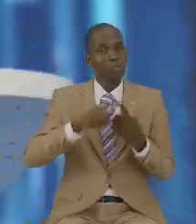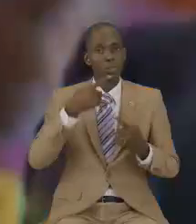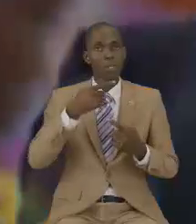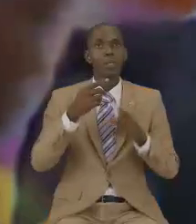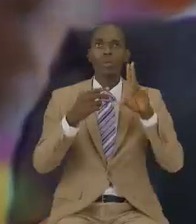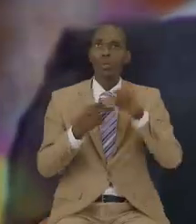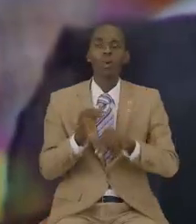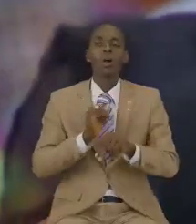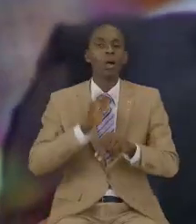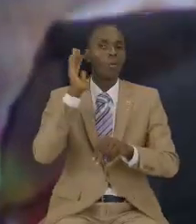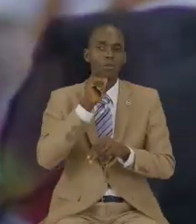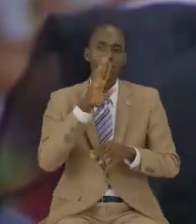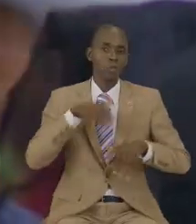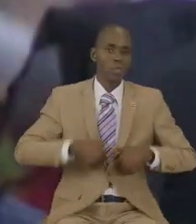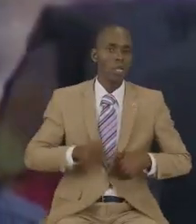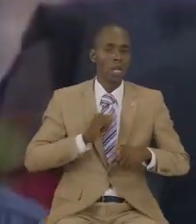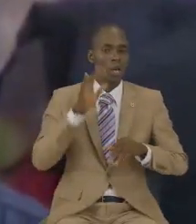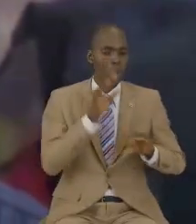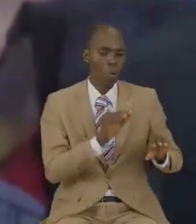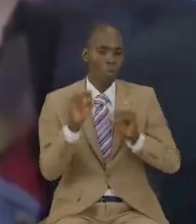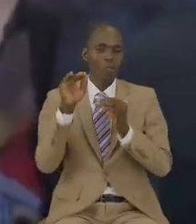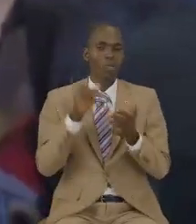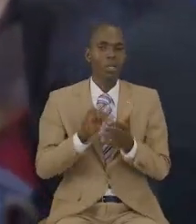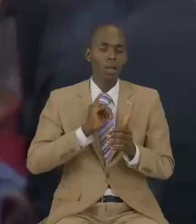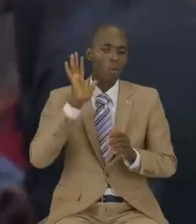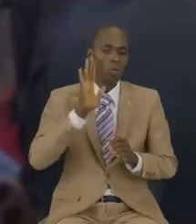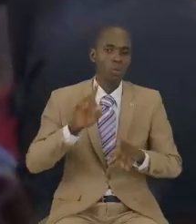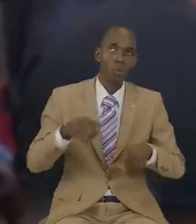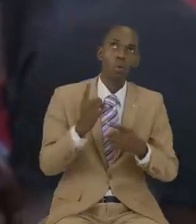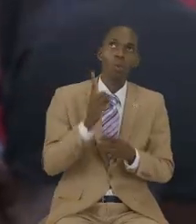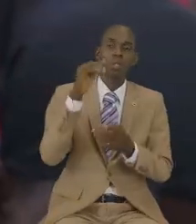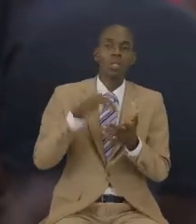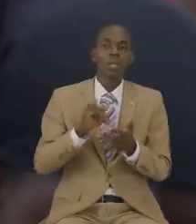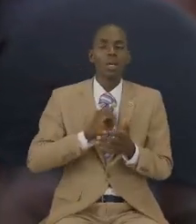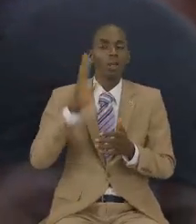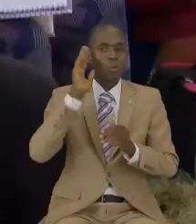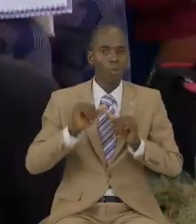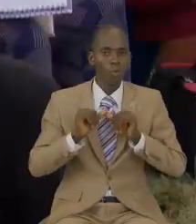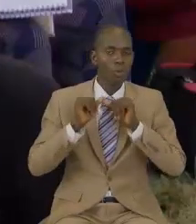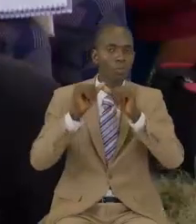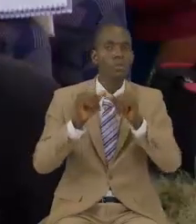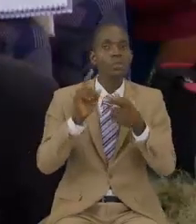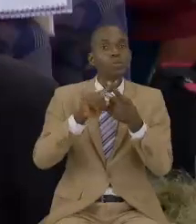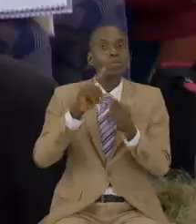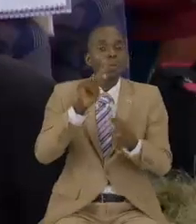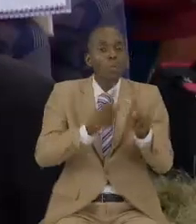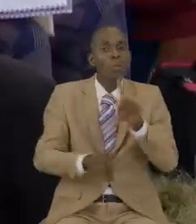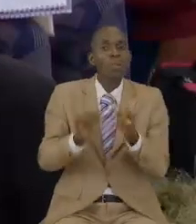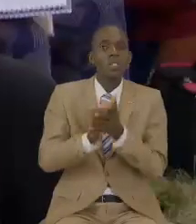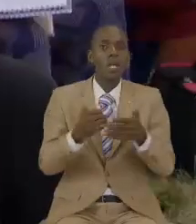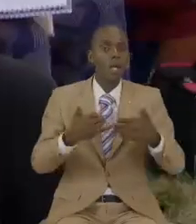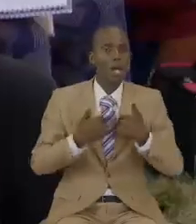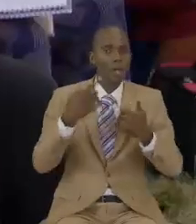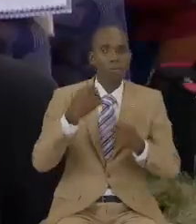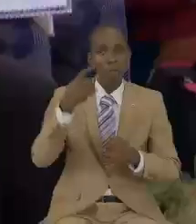another step. I'll make another move. I'll go another mile. The people that have the mind, whatever